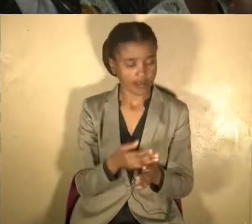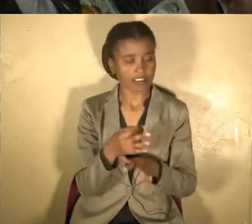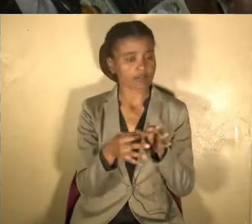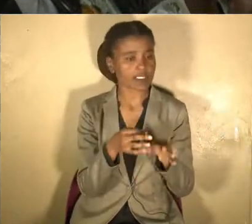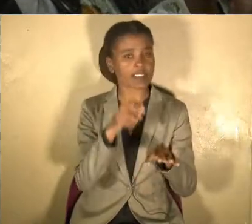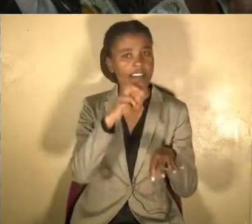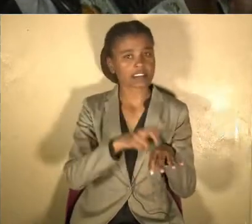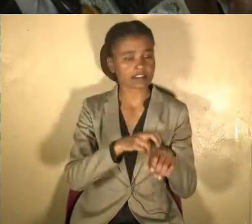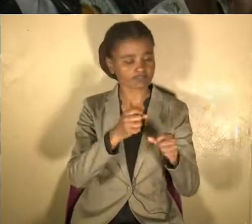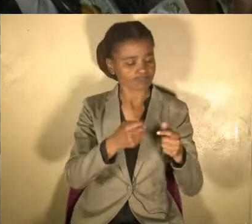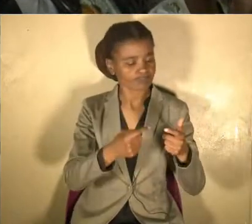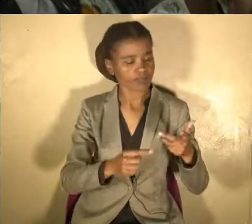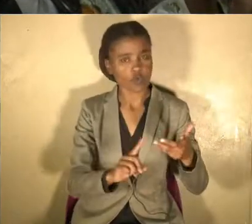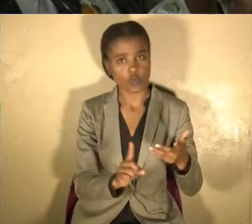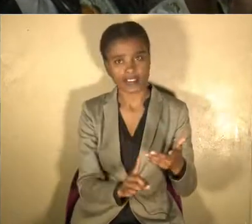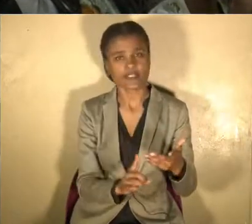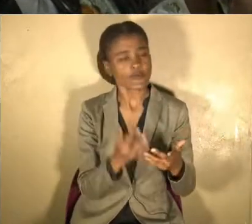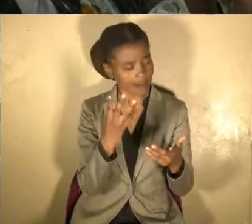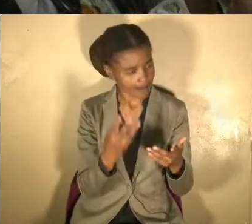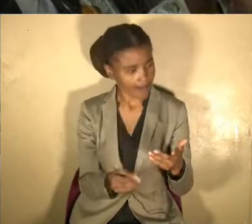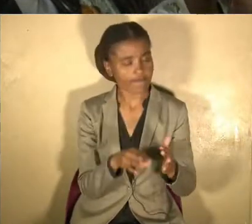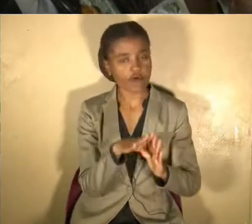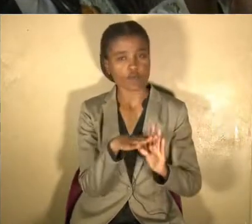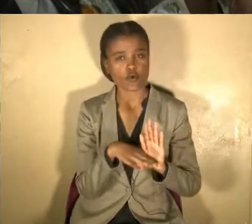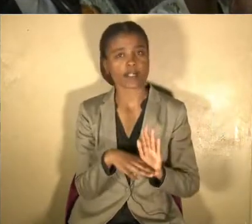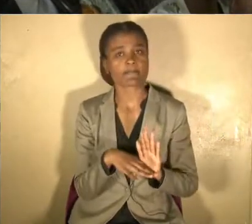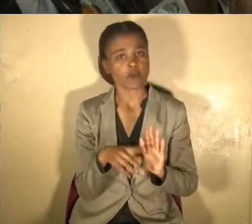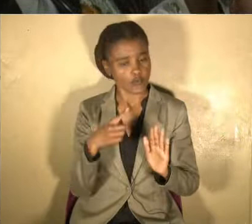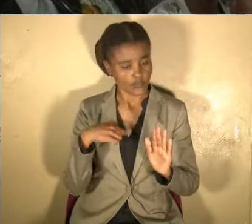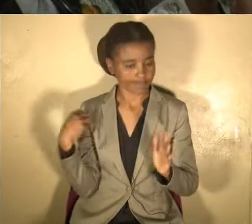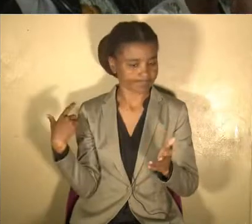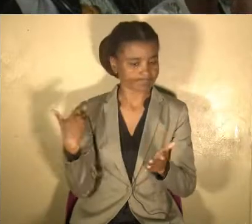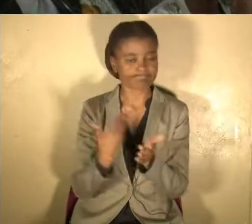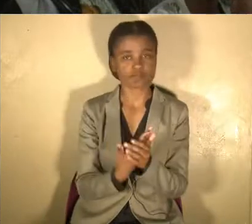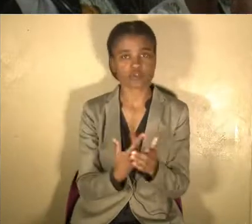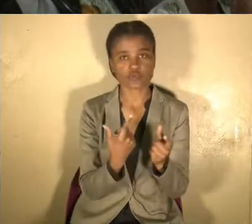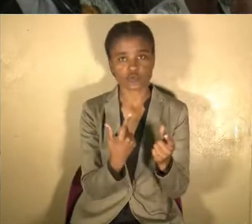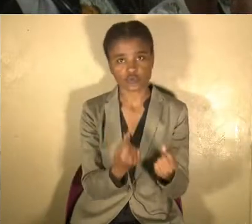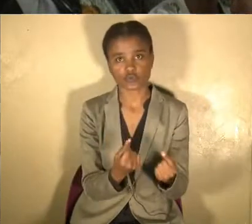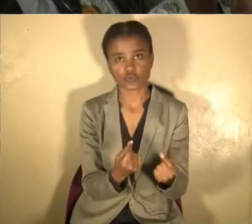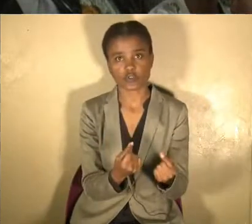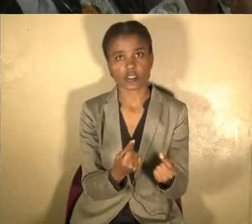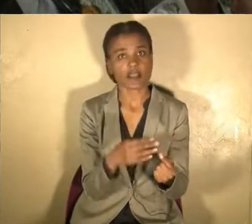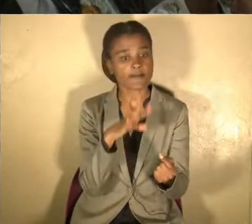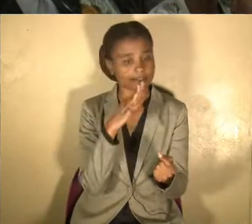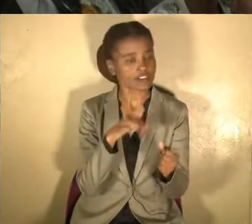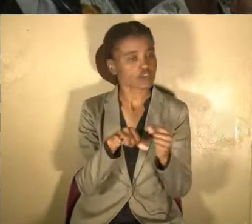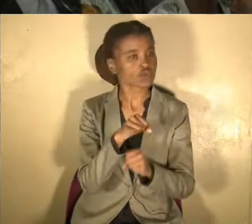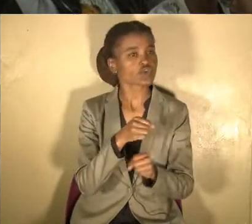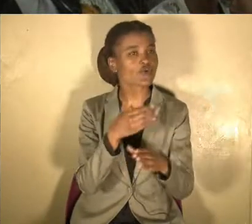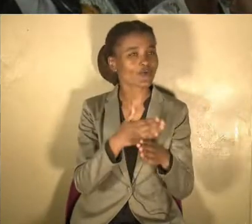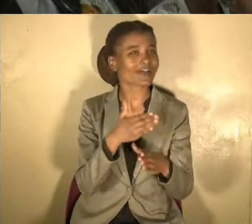e teng papa and re tlo nne re tswella re etsa and the social worker di around mo